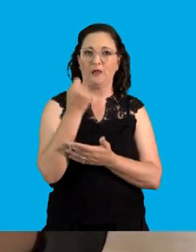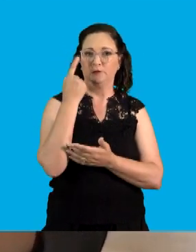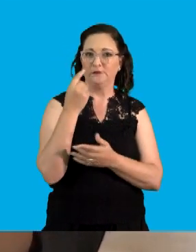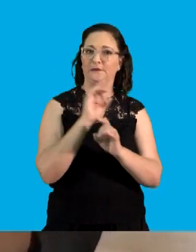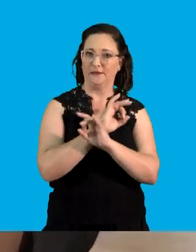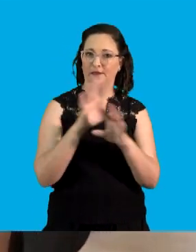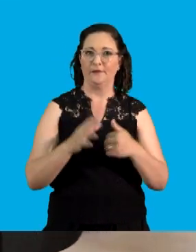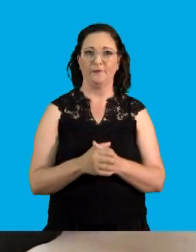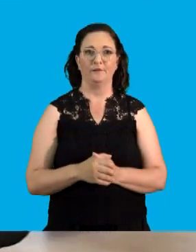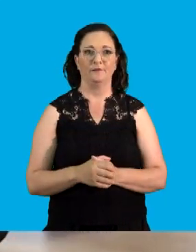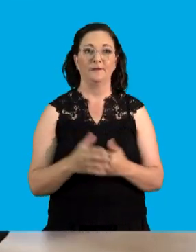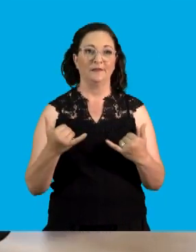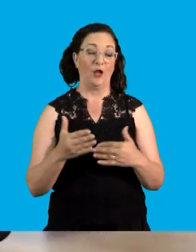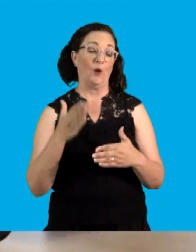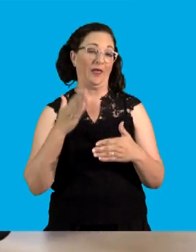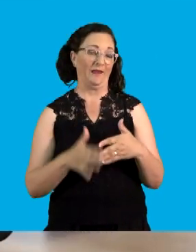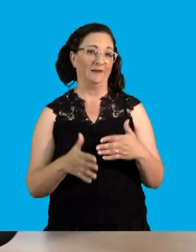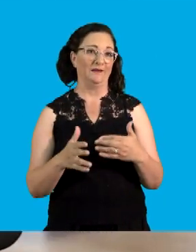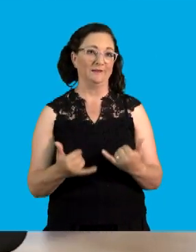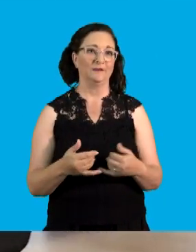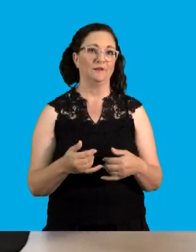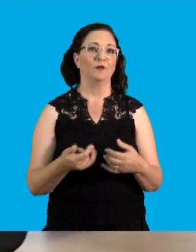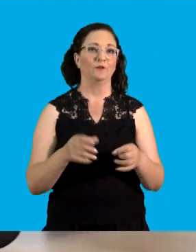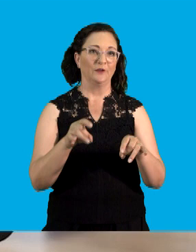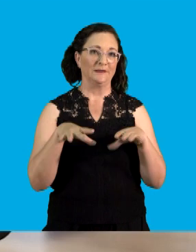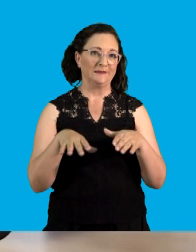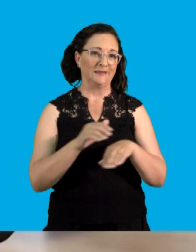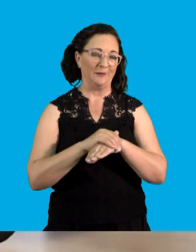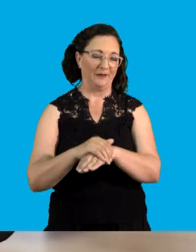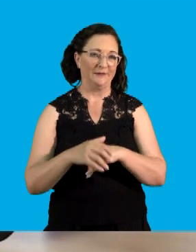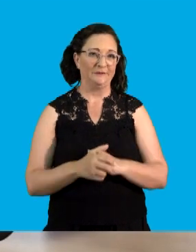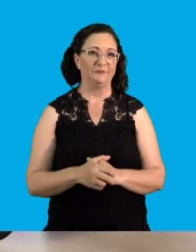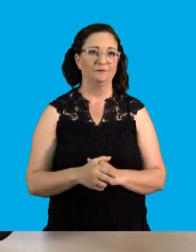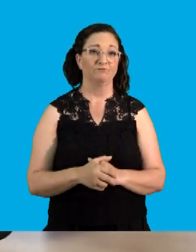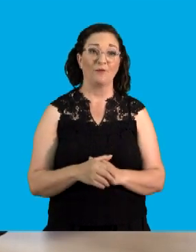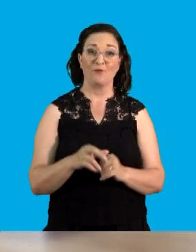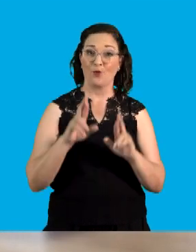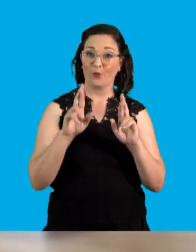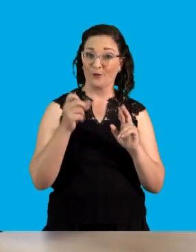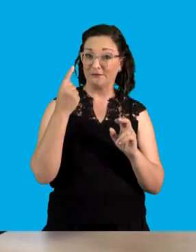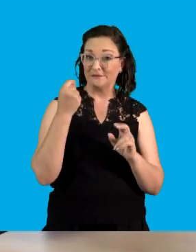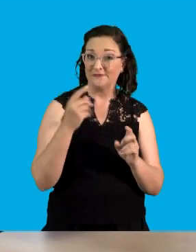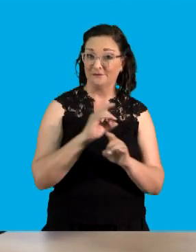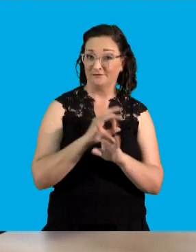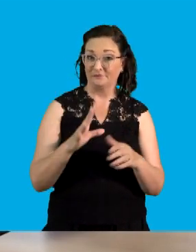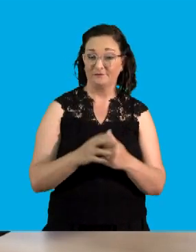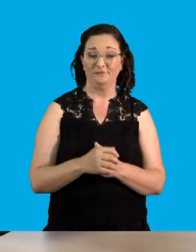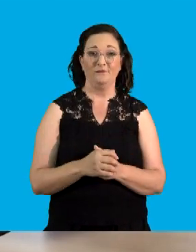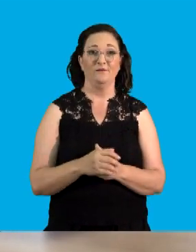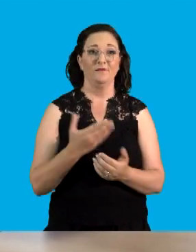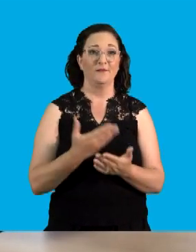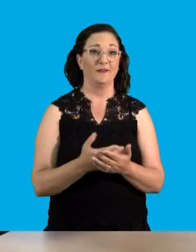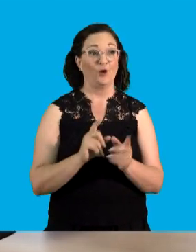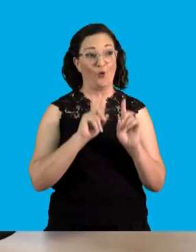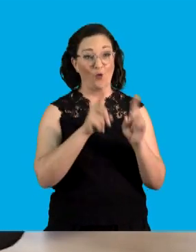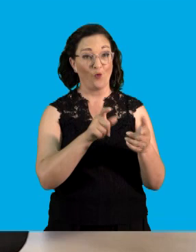questions. Right, we've come to the end of our exam guide. I hope you understand. I hope you are ready to go and